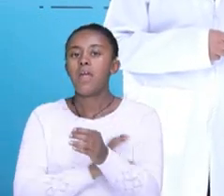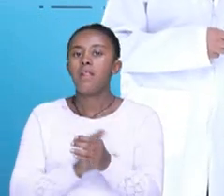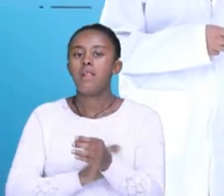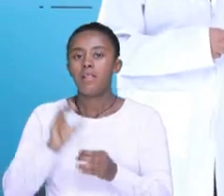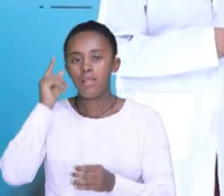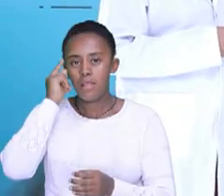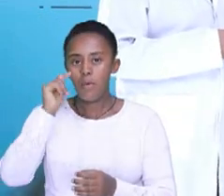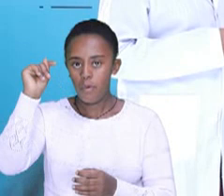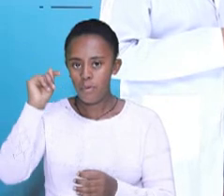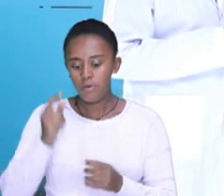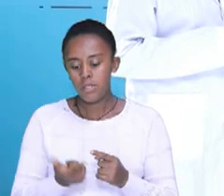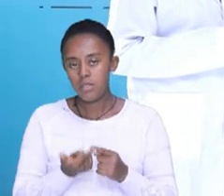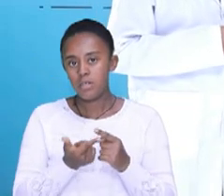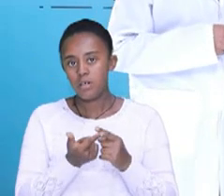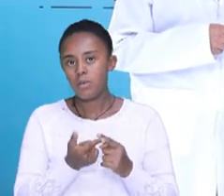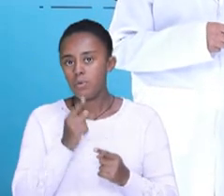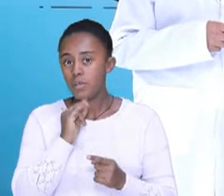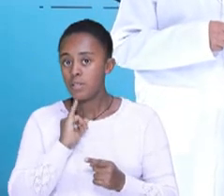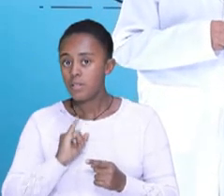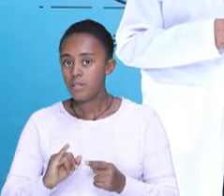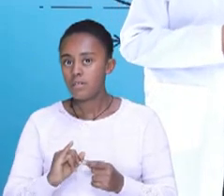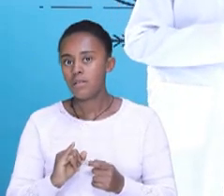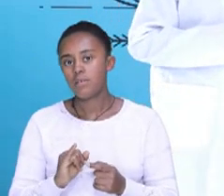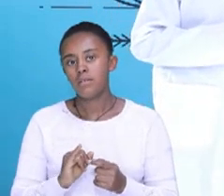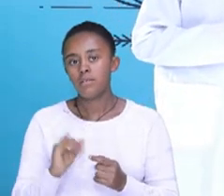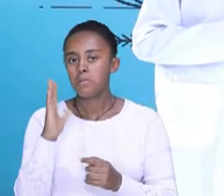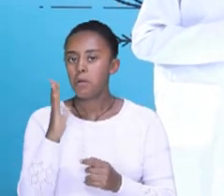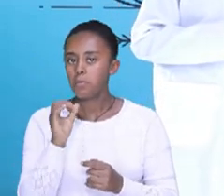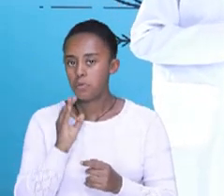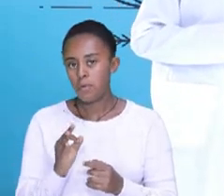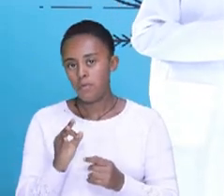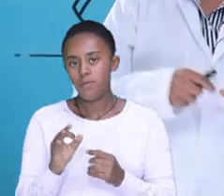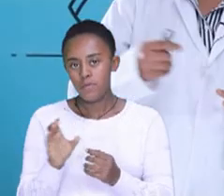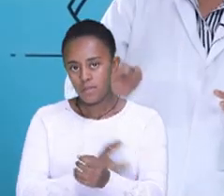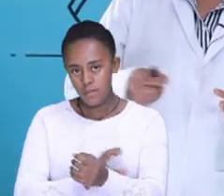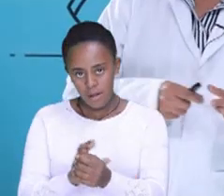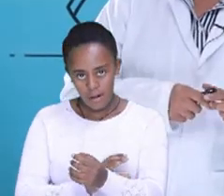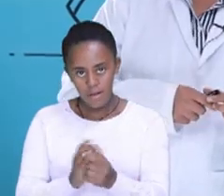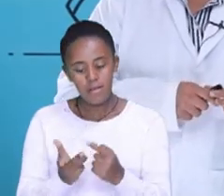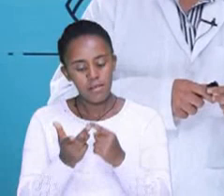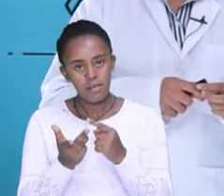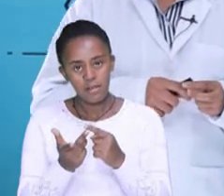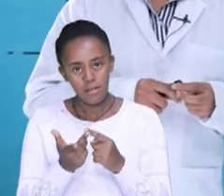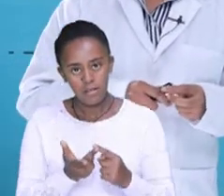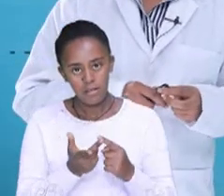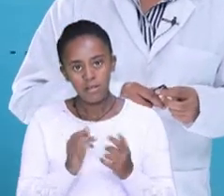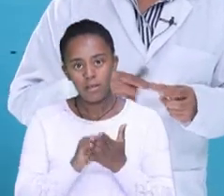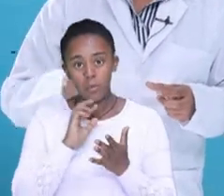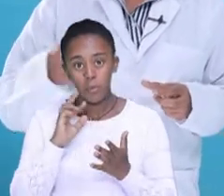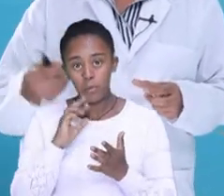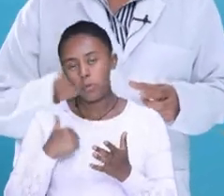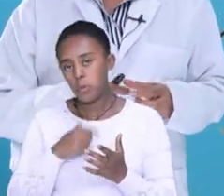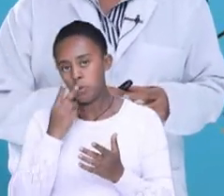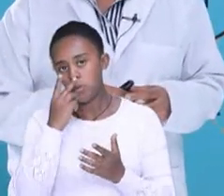theory, and the second one is the types of cell, and the third one that